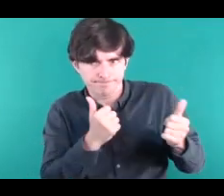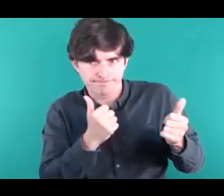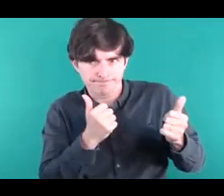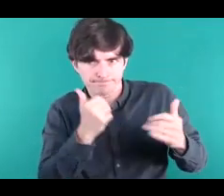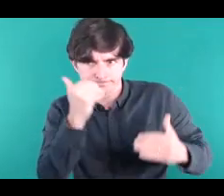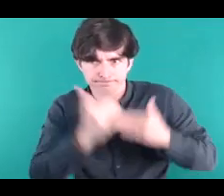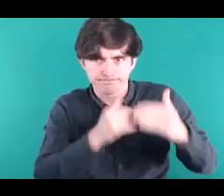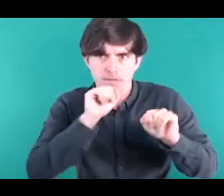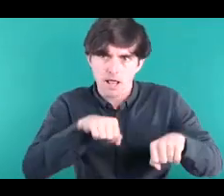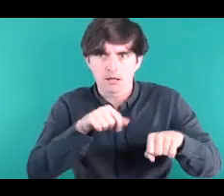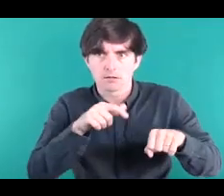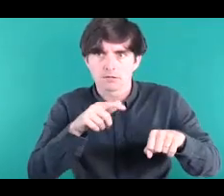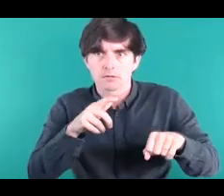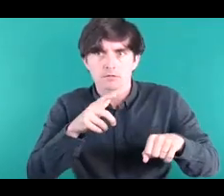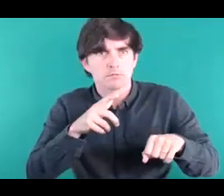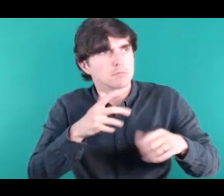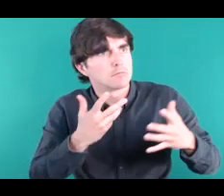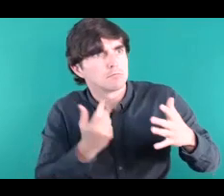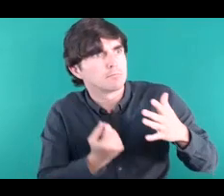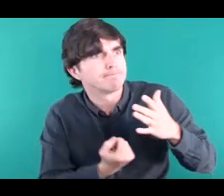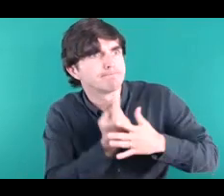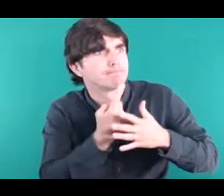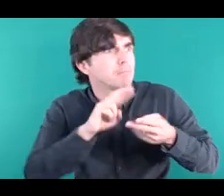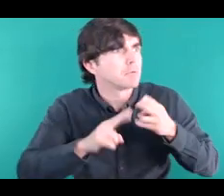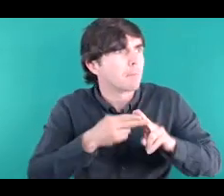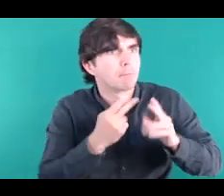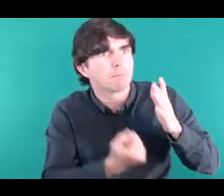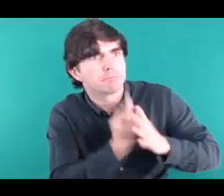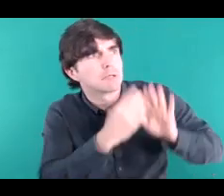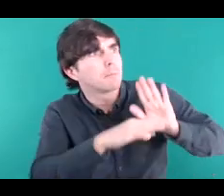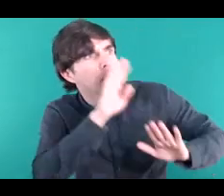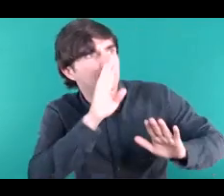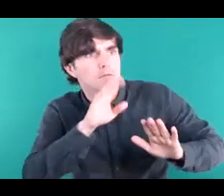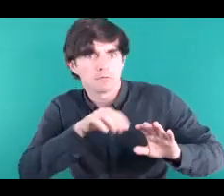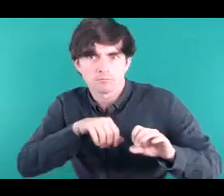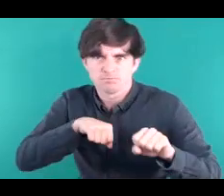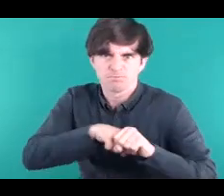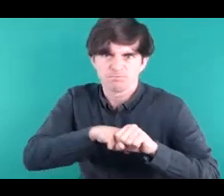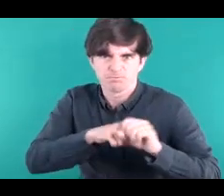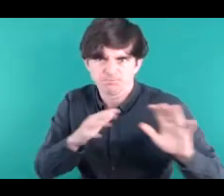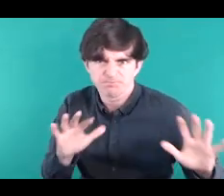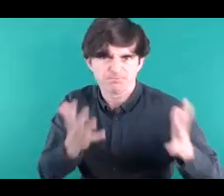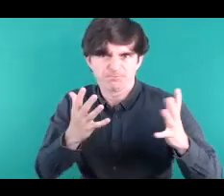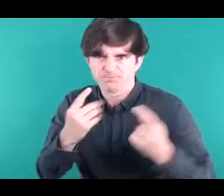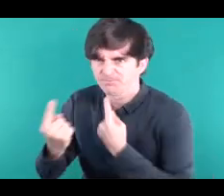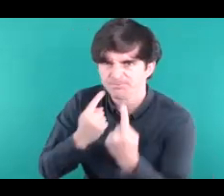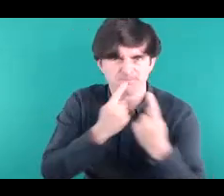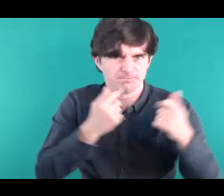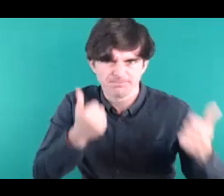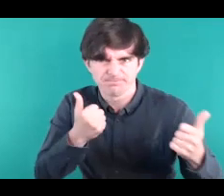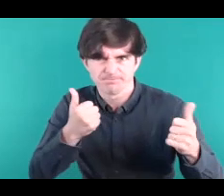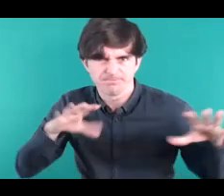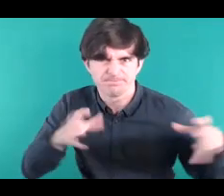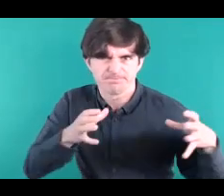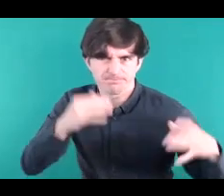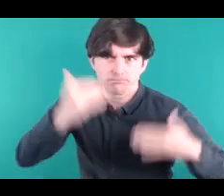the opportunity to come back to this point in the different stage of of this meeting. Major challenges for countries.